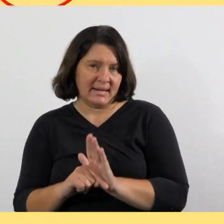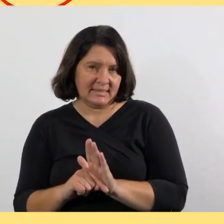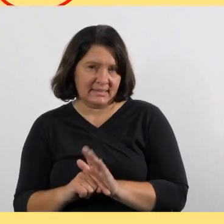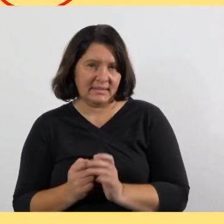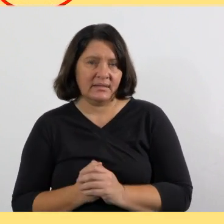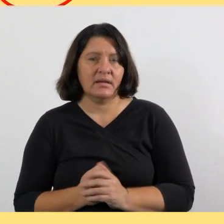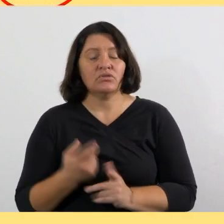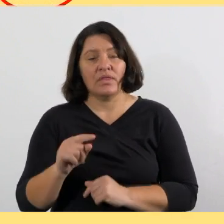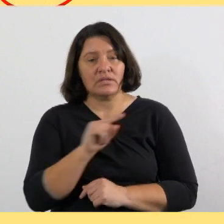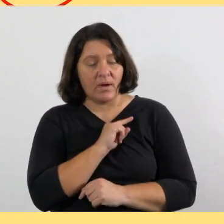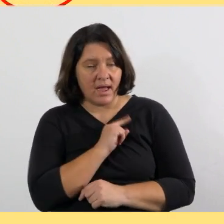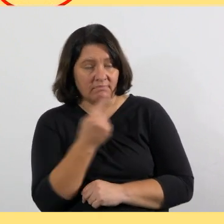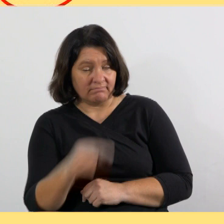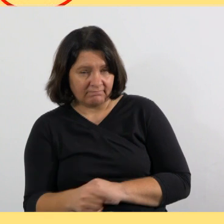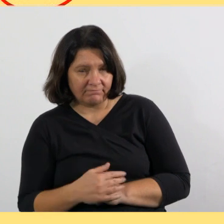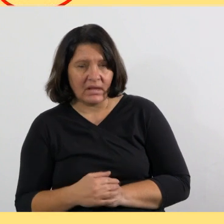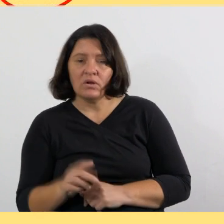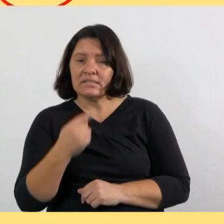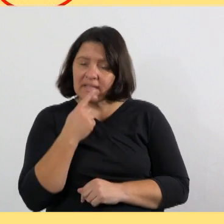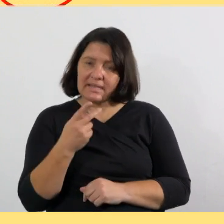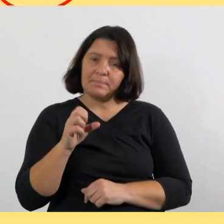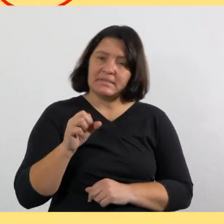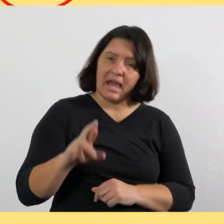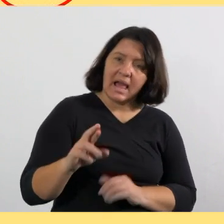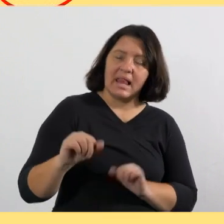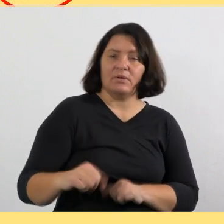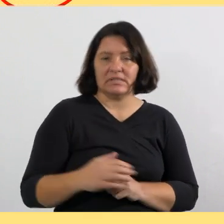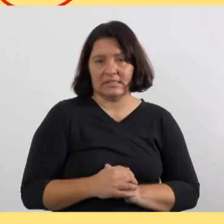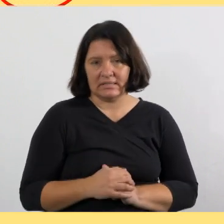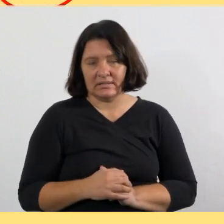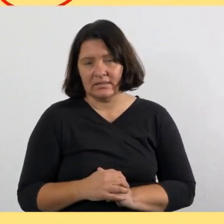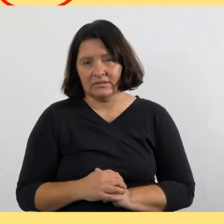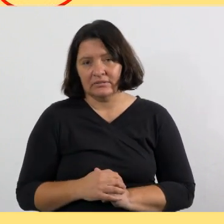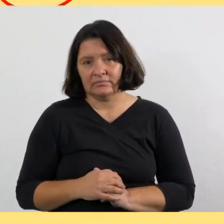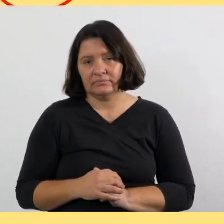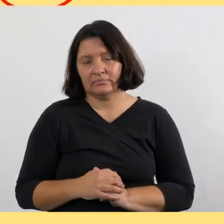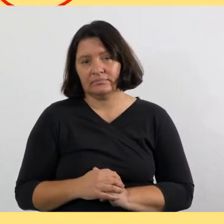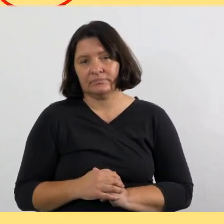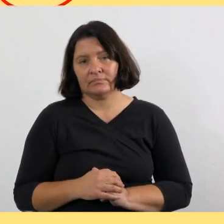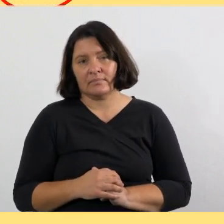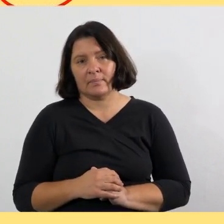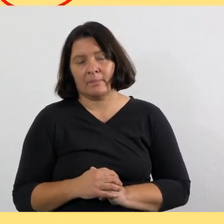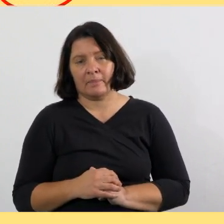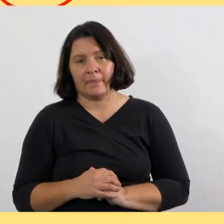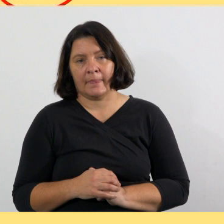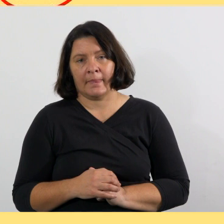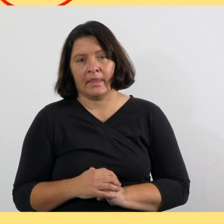which is the minus. I will therefore come here and say debtors allowances.